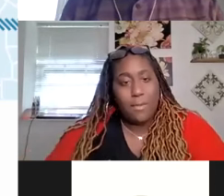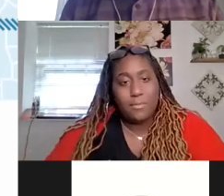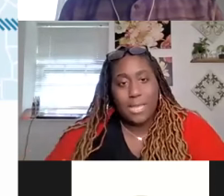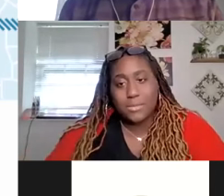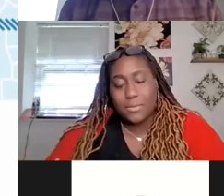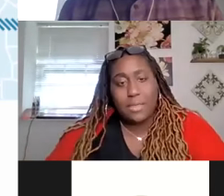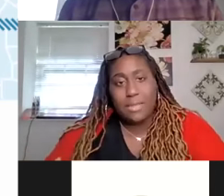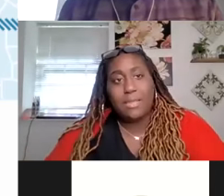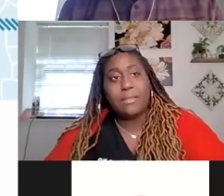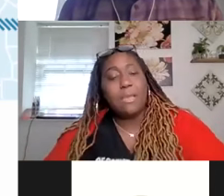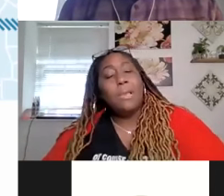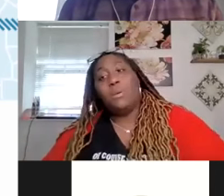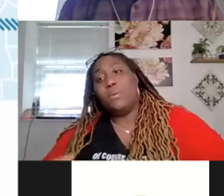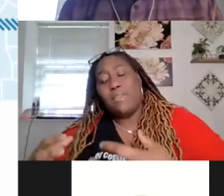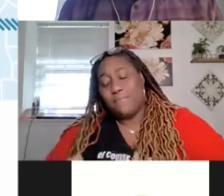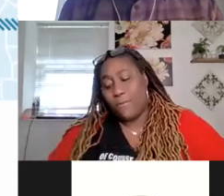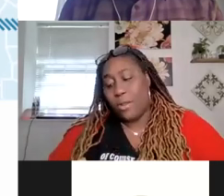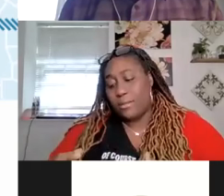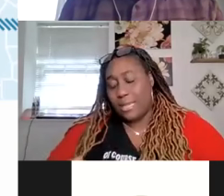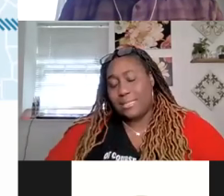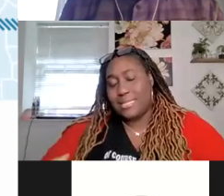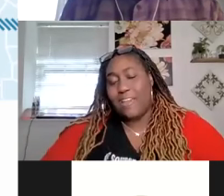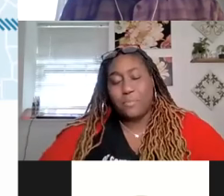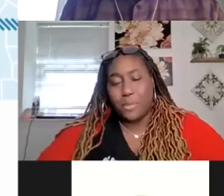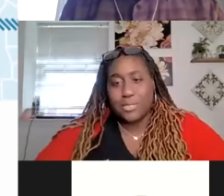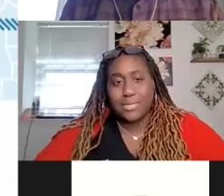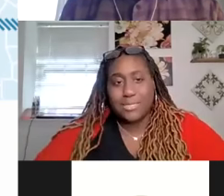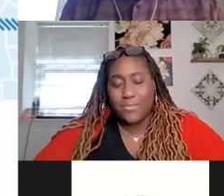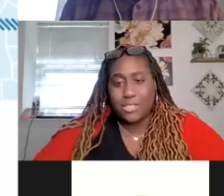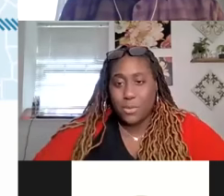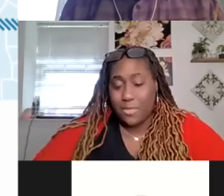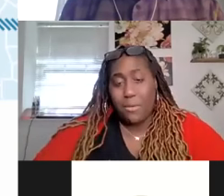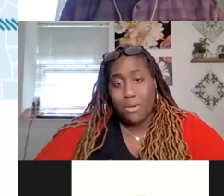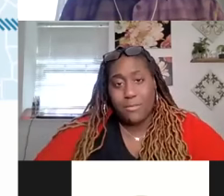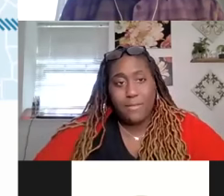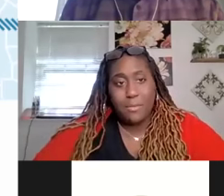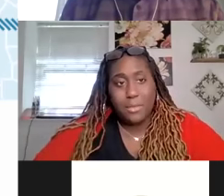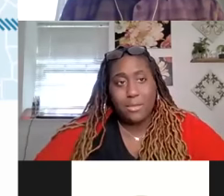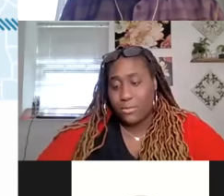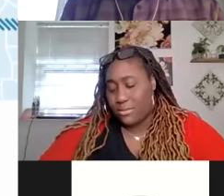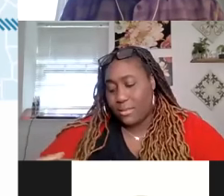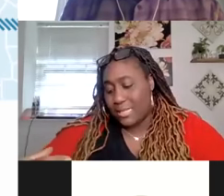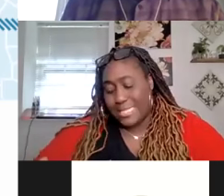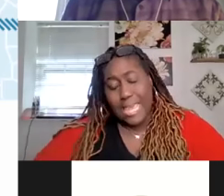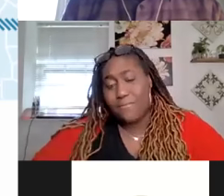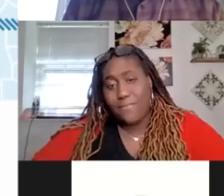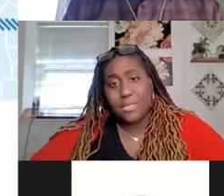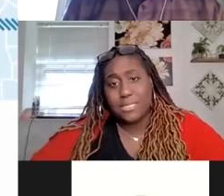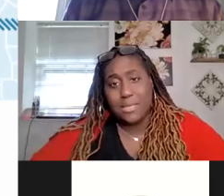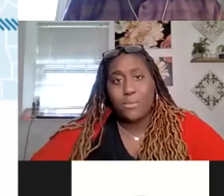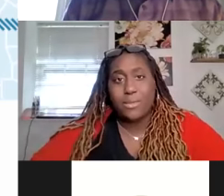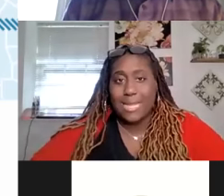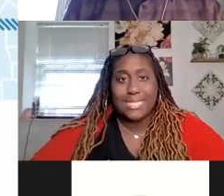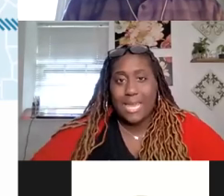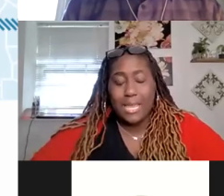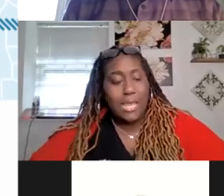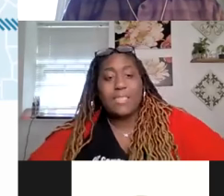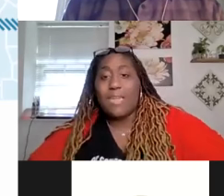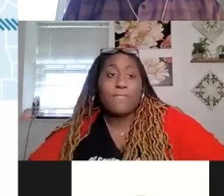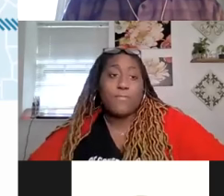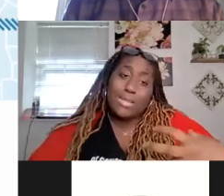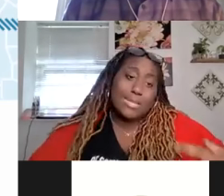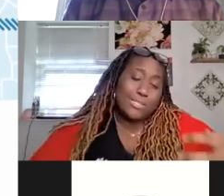sure that that family has what they need. But when that front end staff person is finished with that one family or the 10 families they met with that